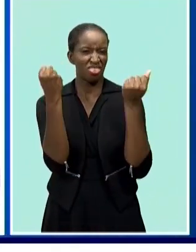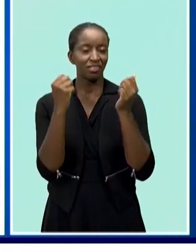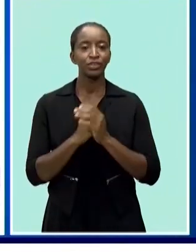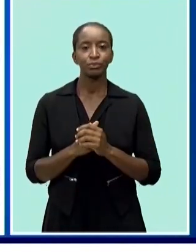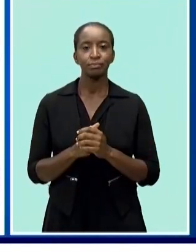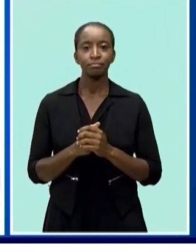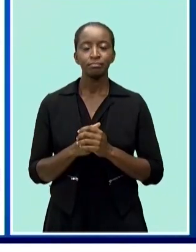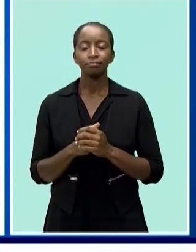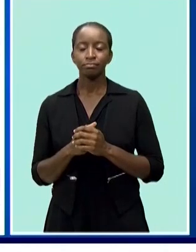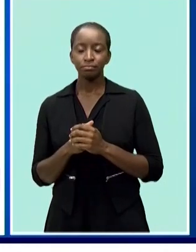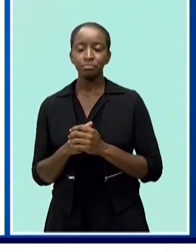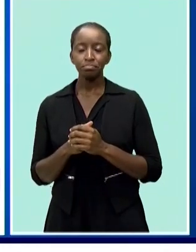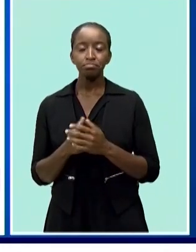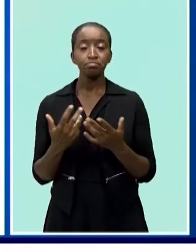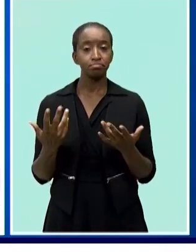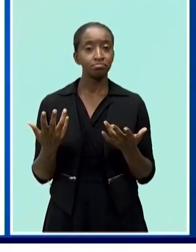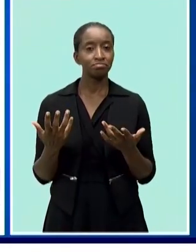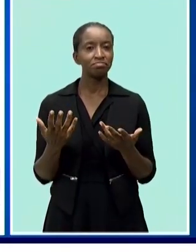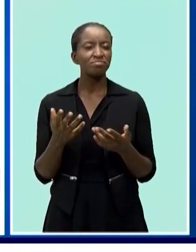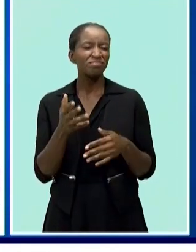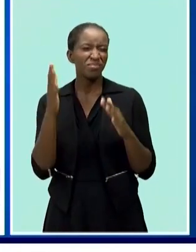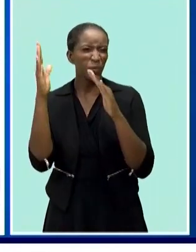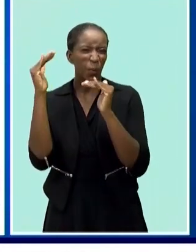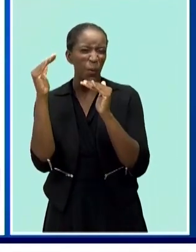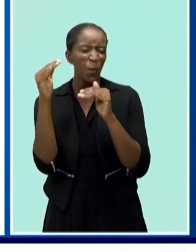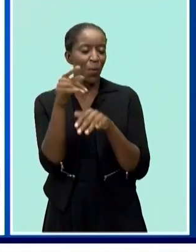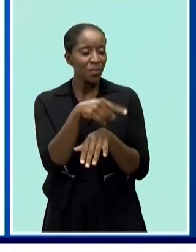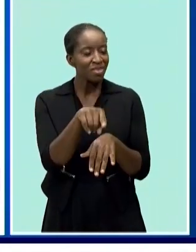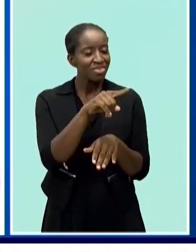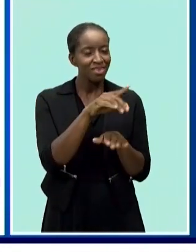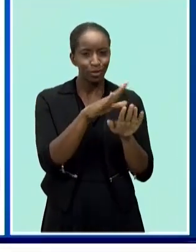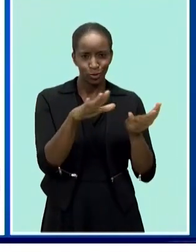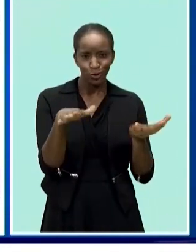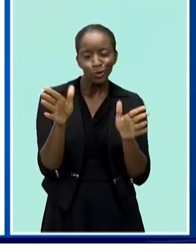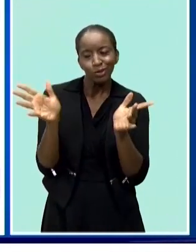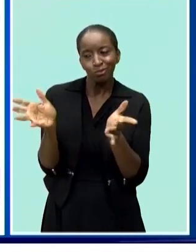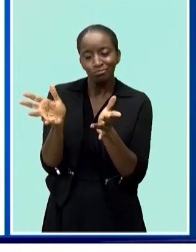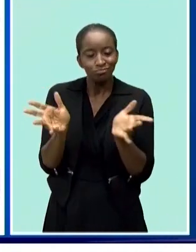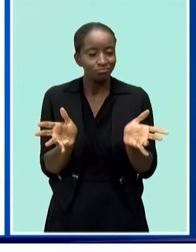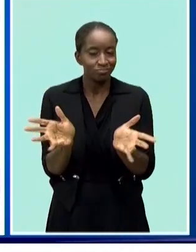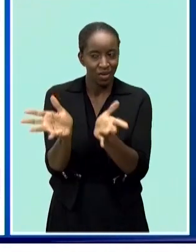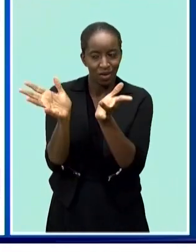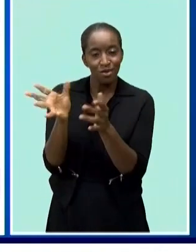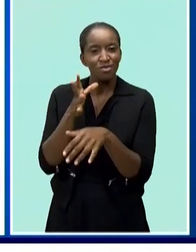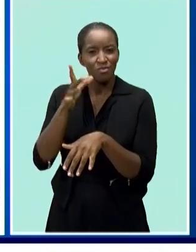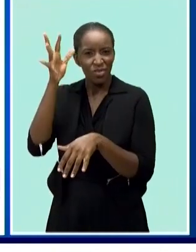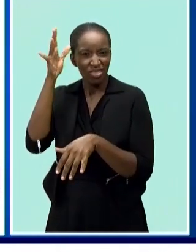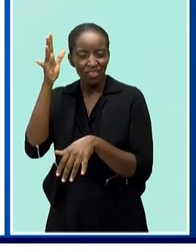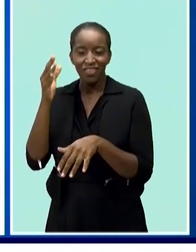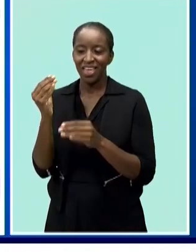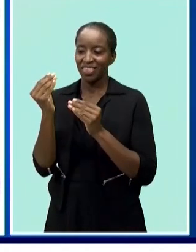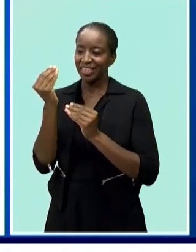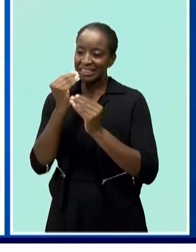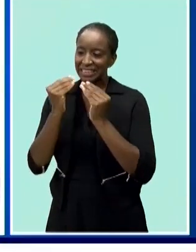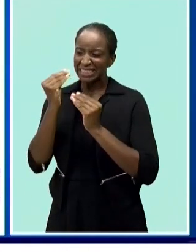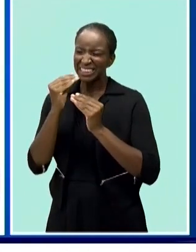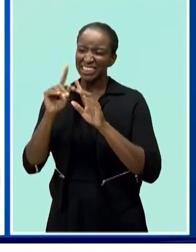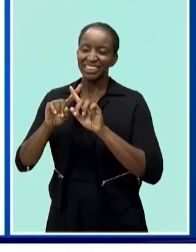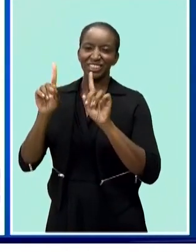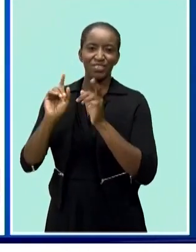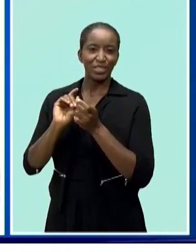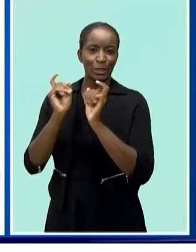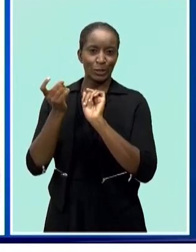We are hoping that they will encourage their parents to shift the diets, because when they first came, a lot of them were saying